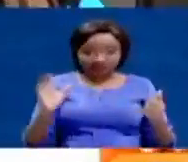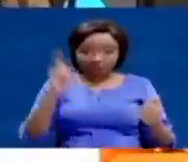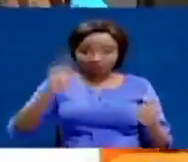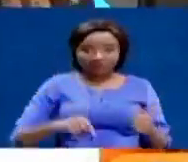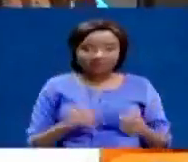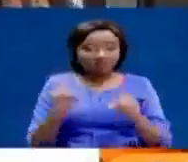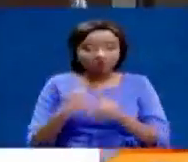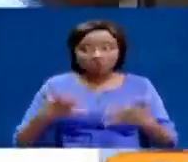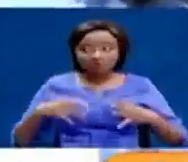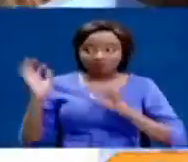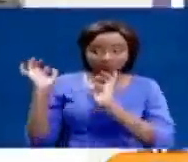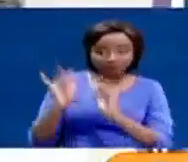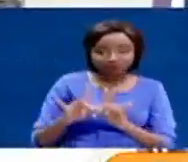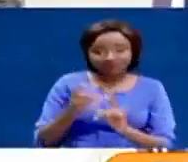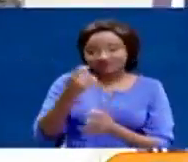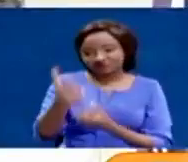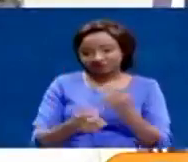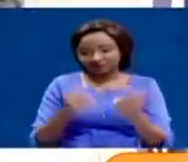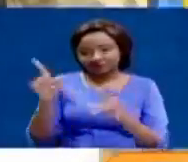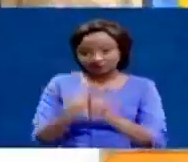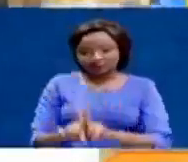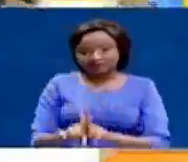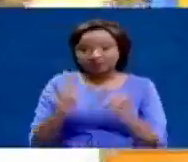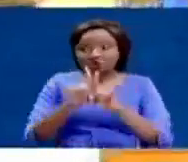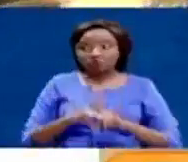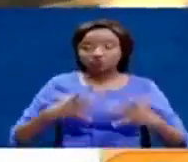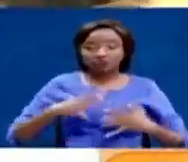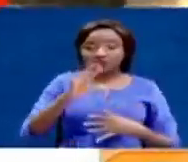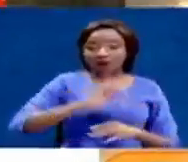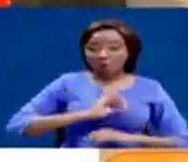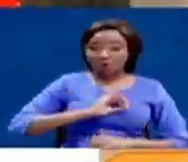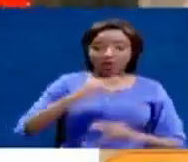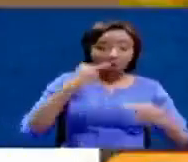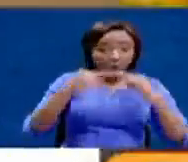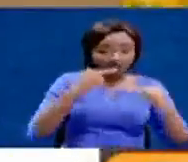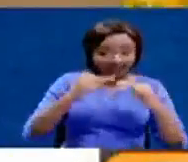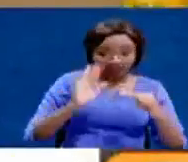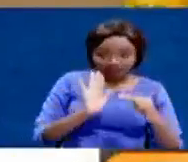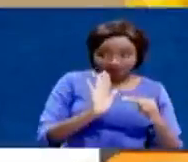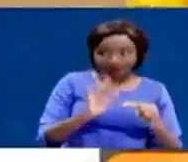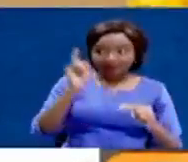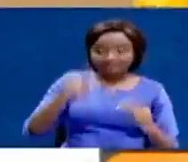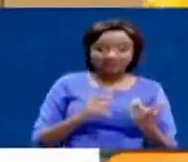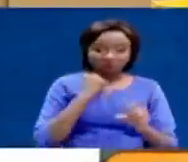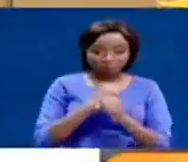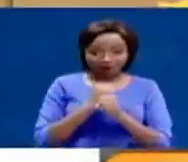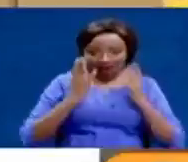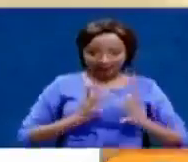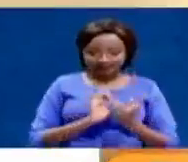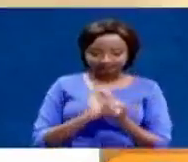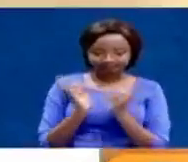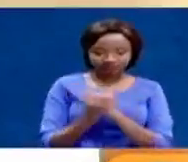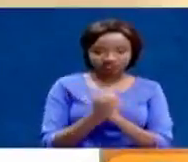number of clients at any given time. Owners of restaurants and eateries are required to stagger their shifts and rotate staff